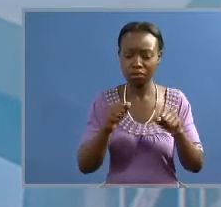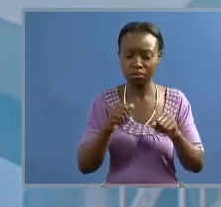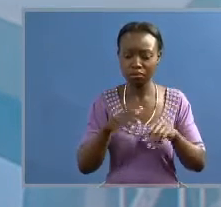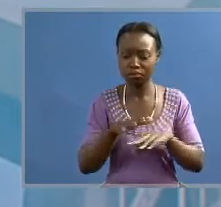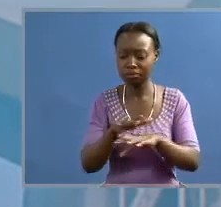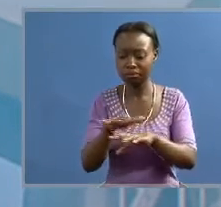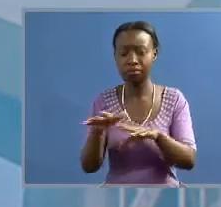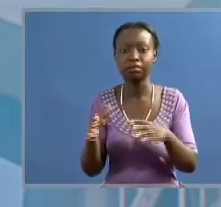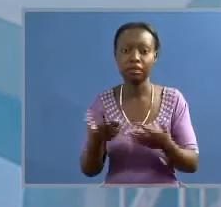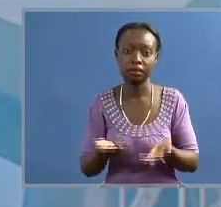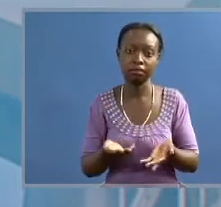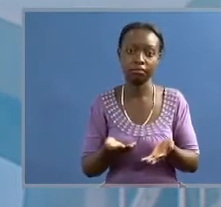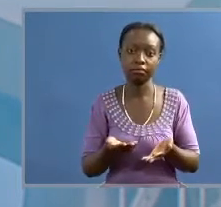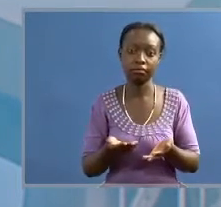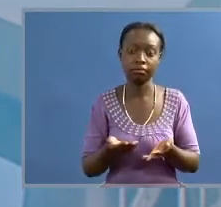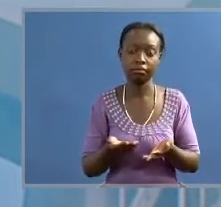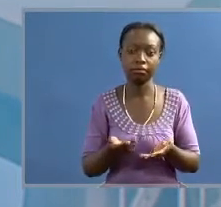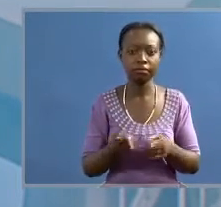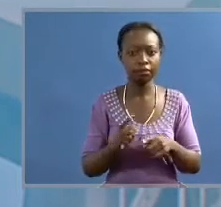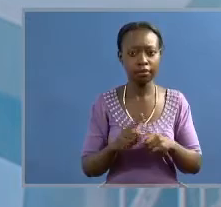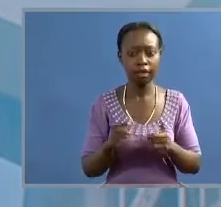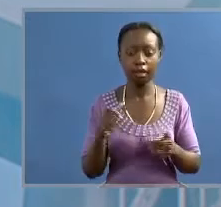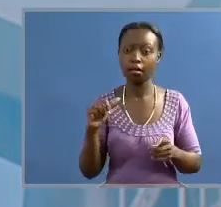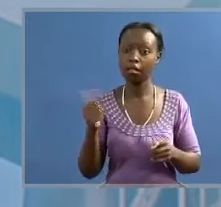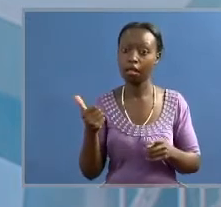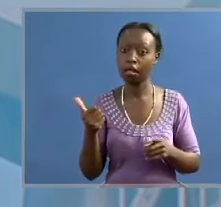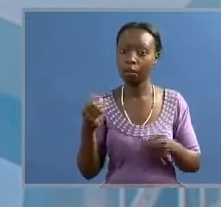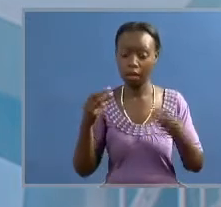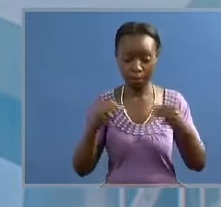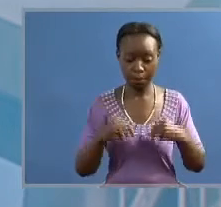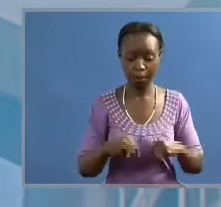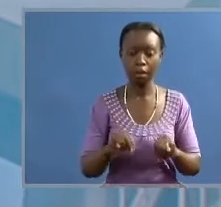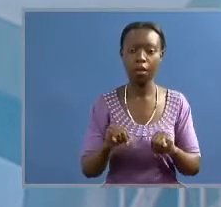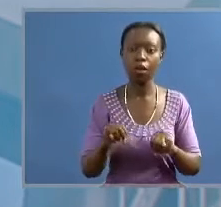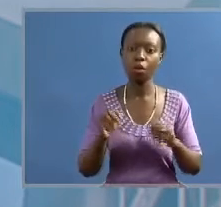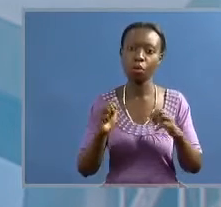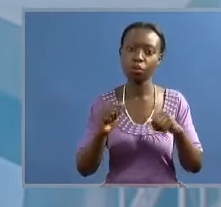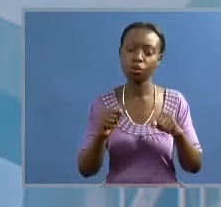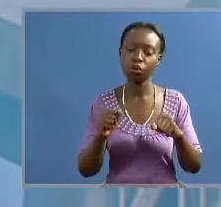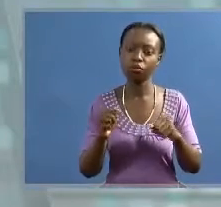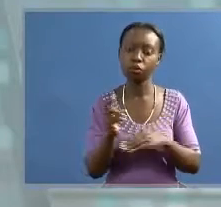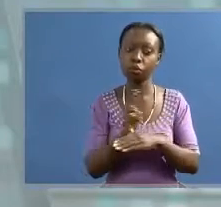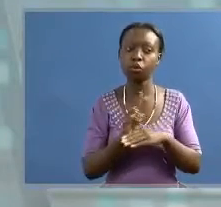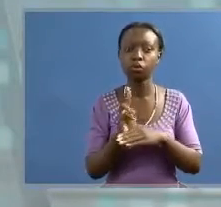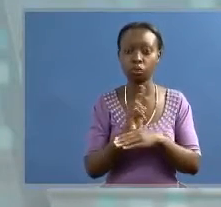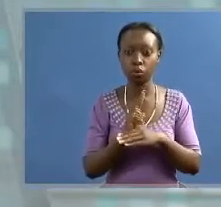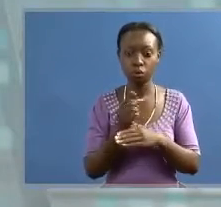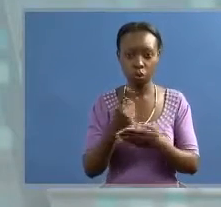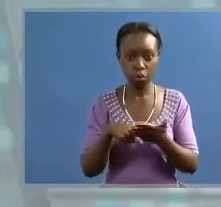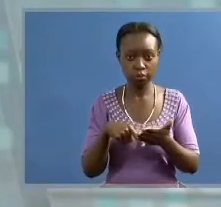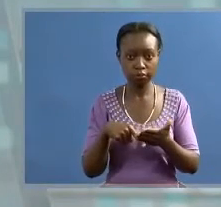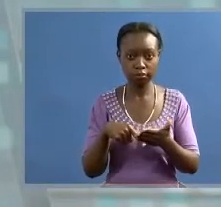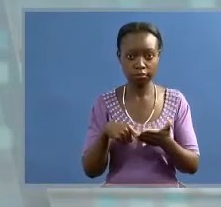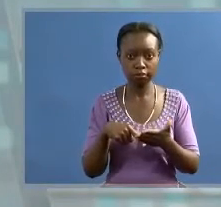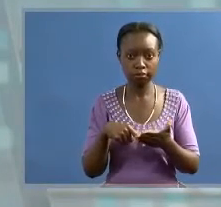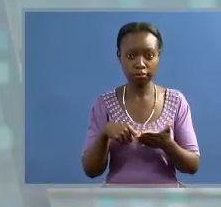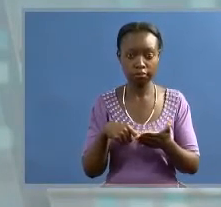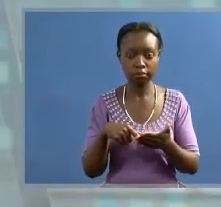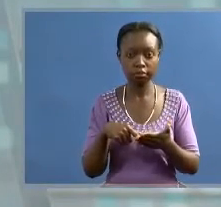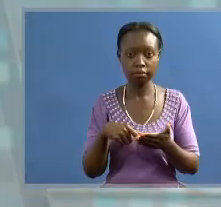infection. But there are other measures that we can take As per, as